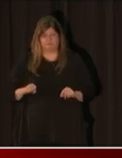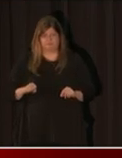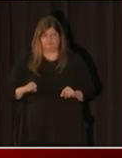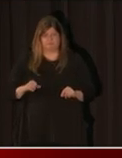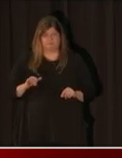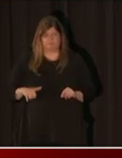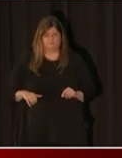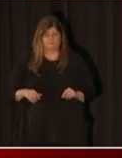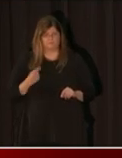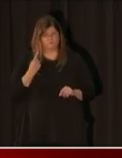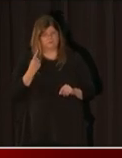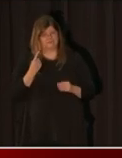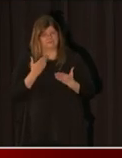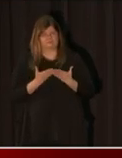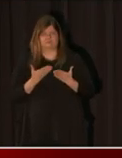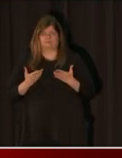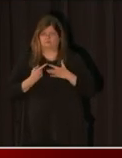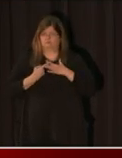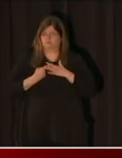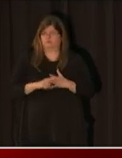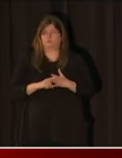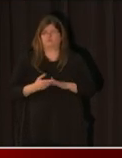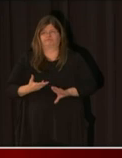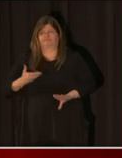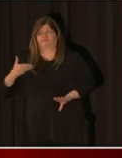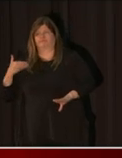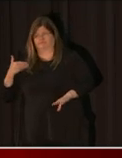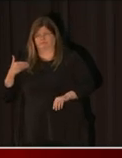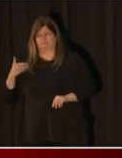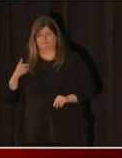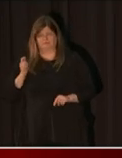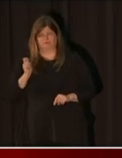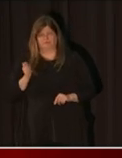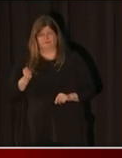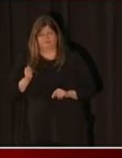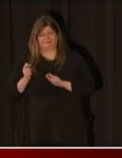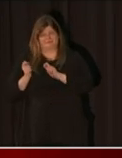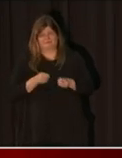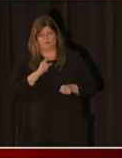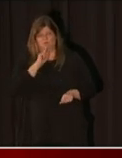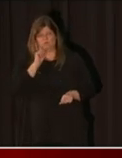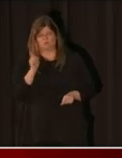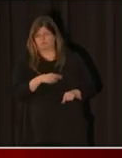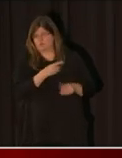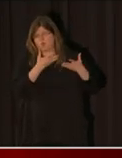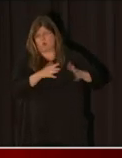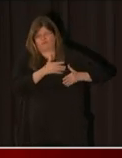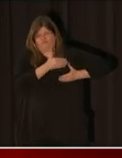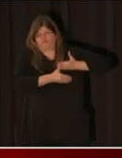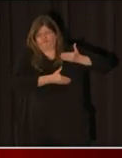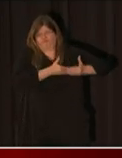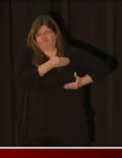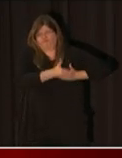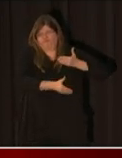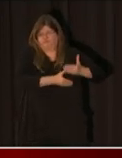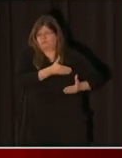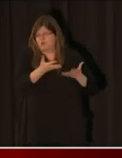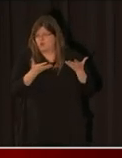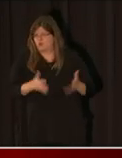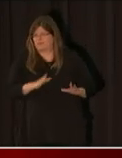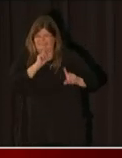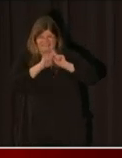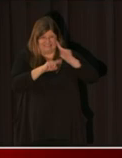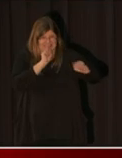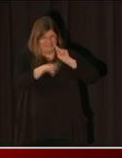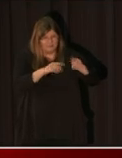was initiated prior to the issuance of the report, because we knew that cleaning supplies, PPE, we must